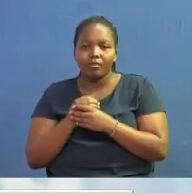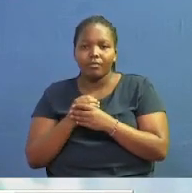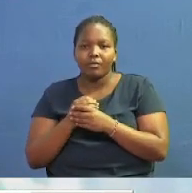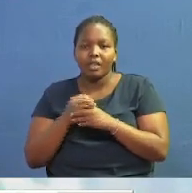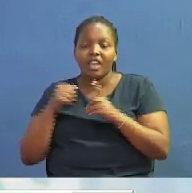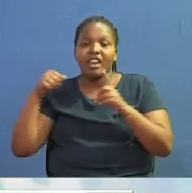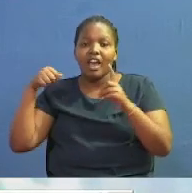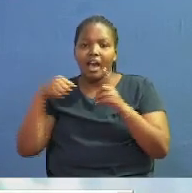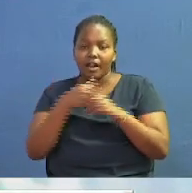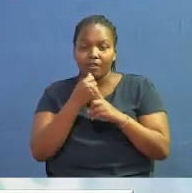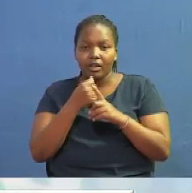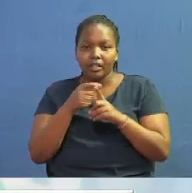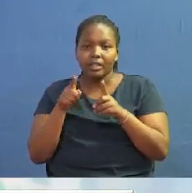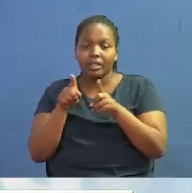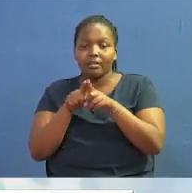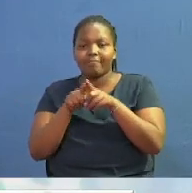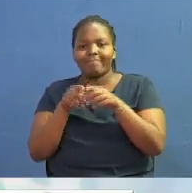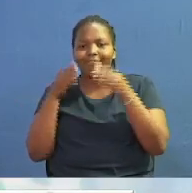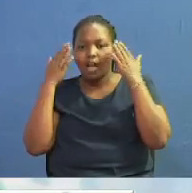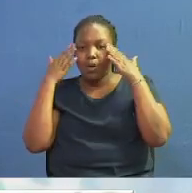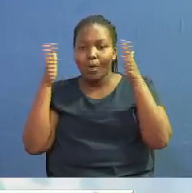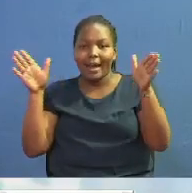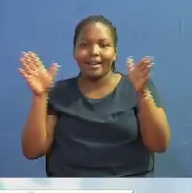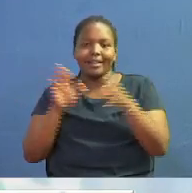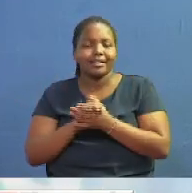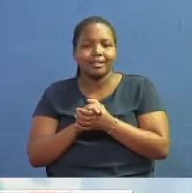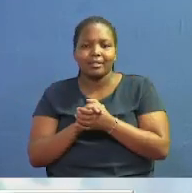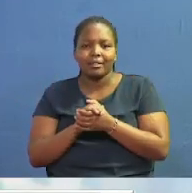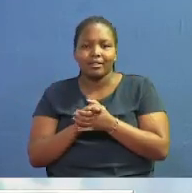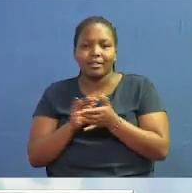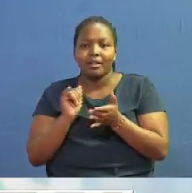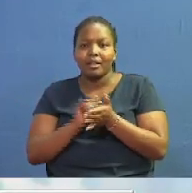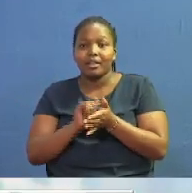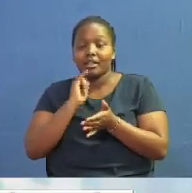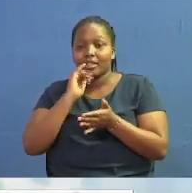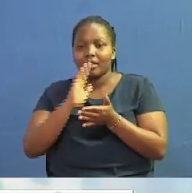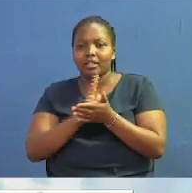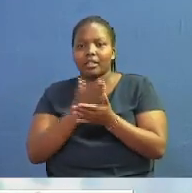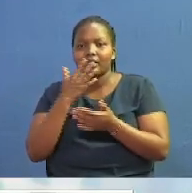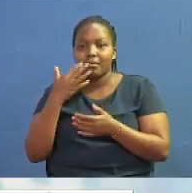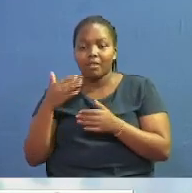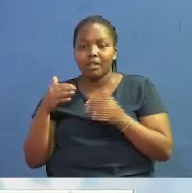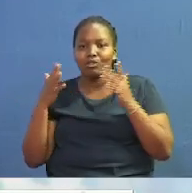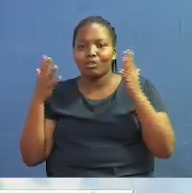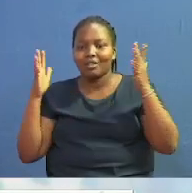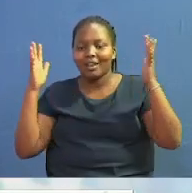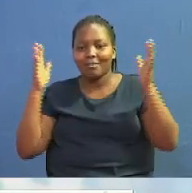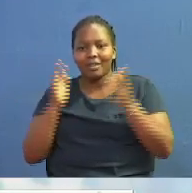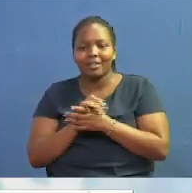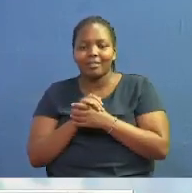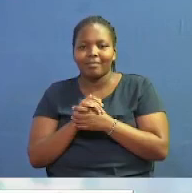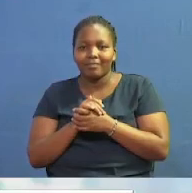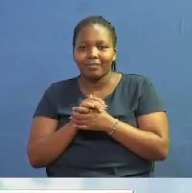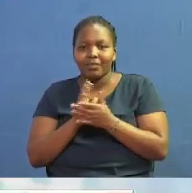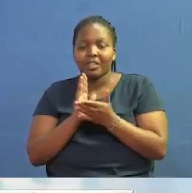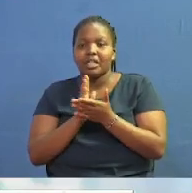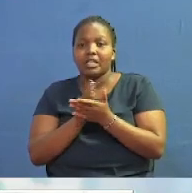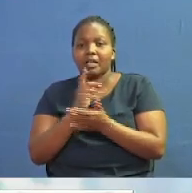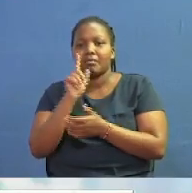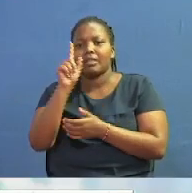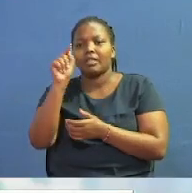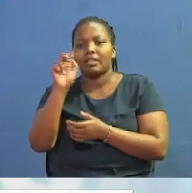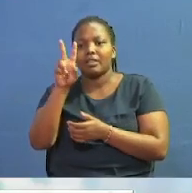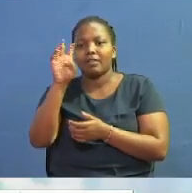and awareness matters disability, and that is something to celebrate. In some institutions, we've seen some